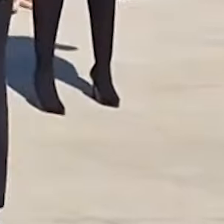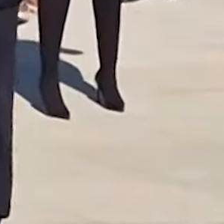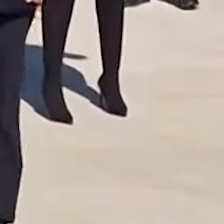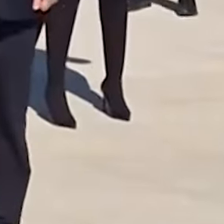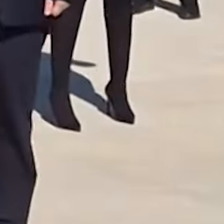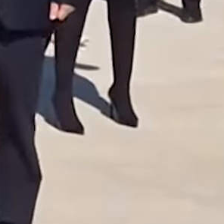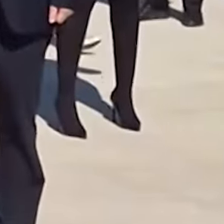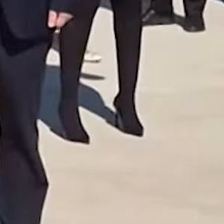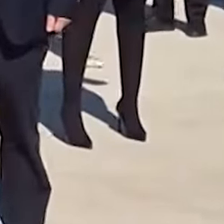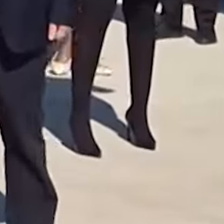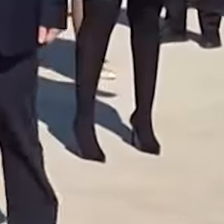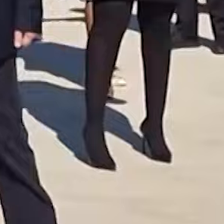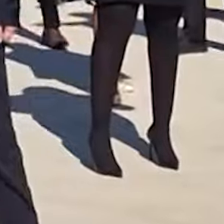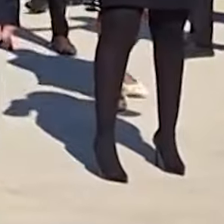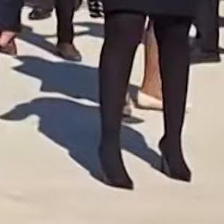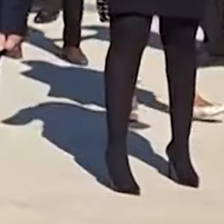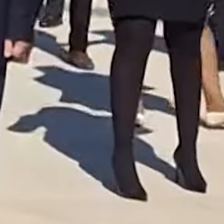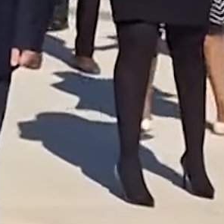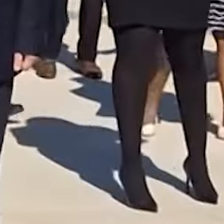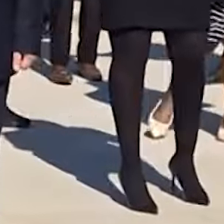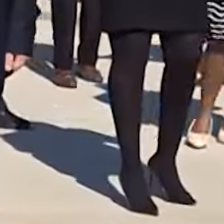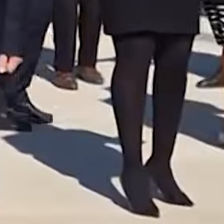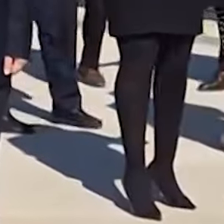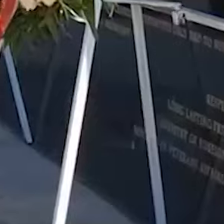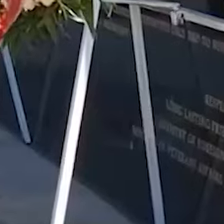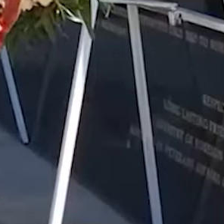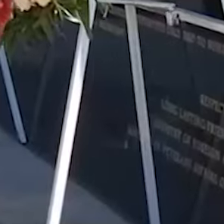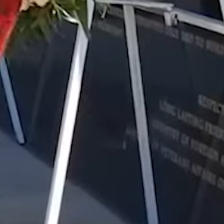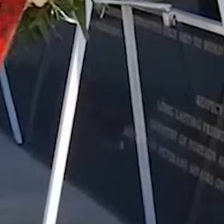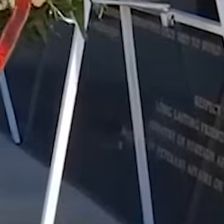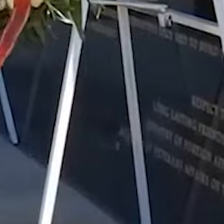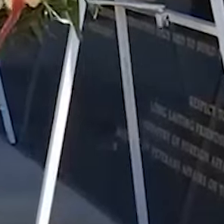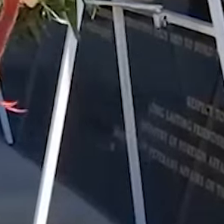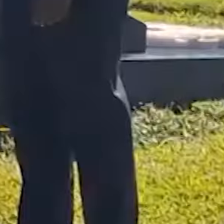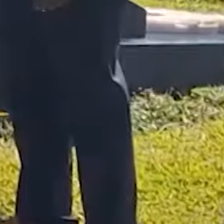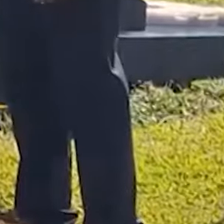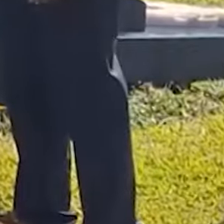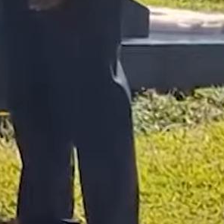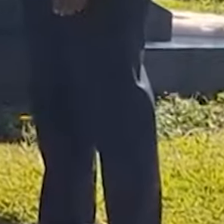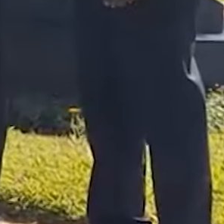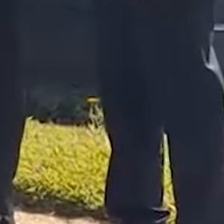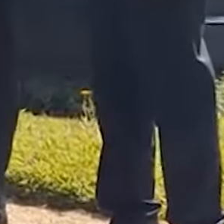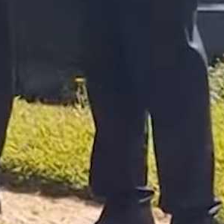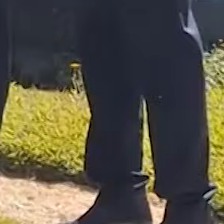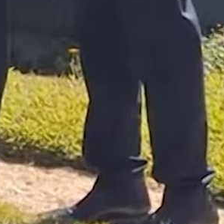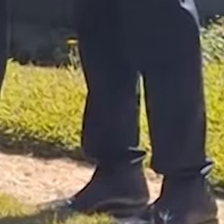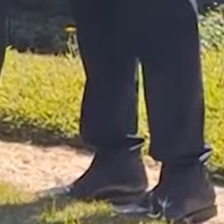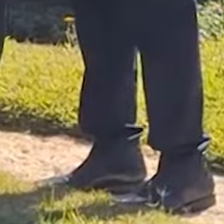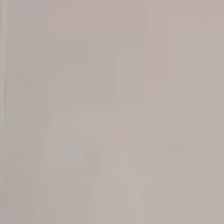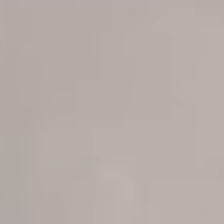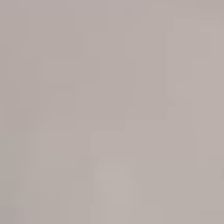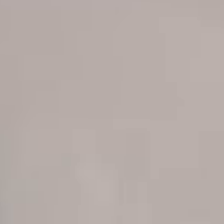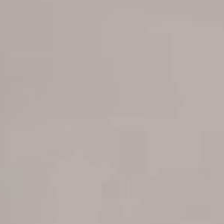Sikumba, Zambia Tourism Agency senior officials and other senior government officials. He led the delegation in laying wreaths and toured